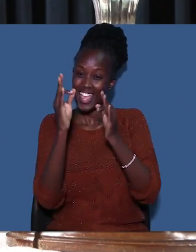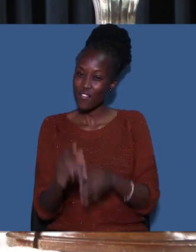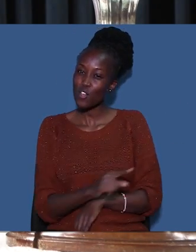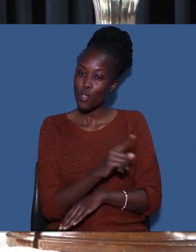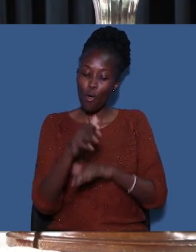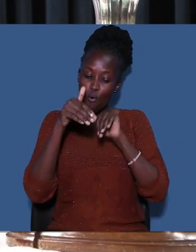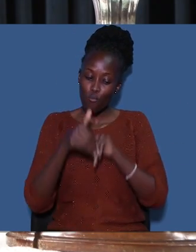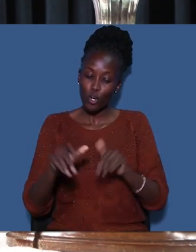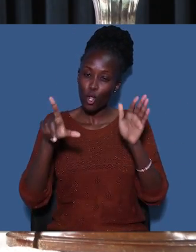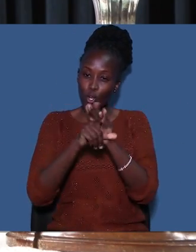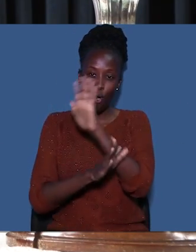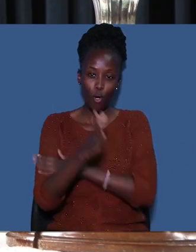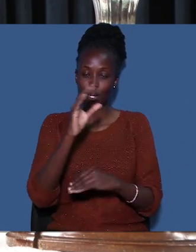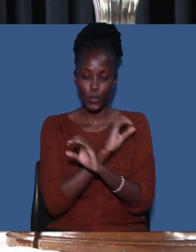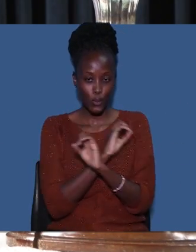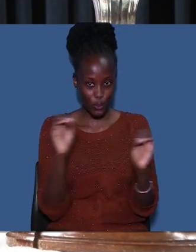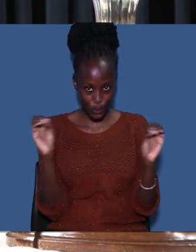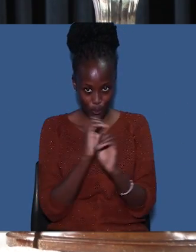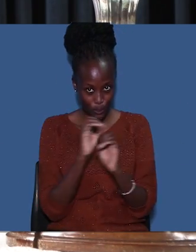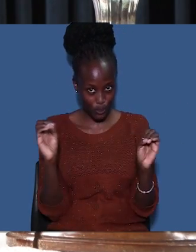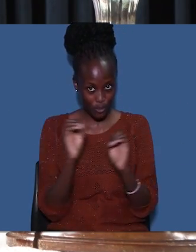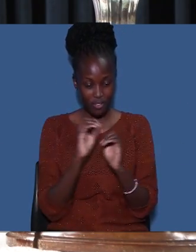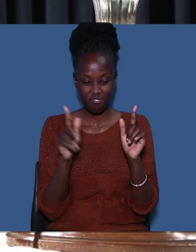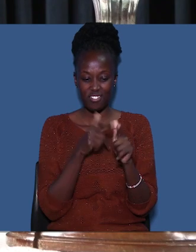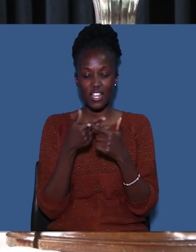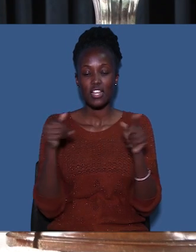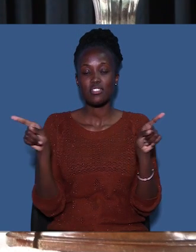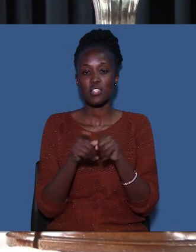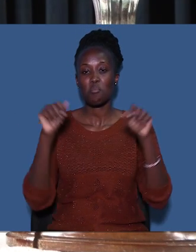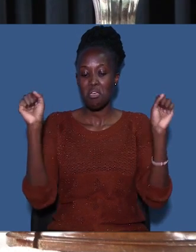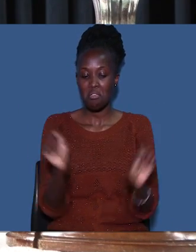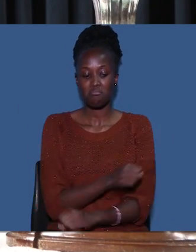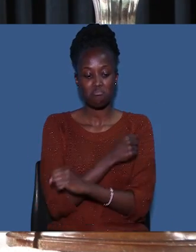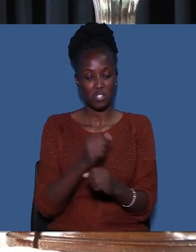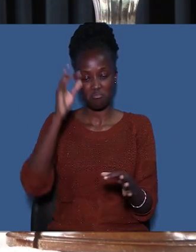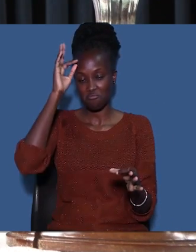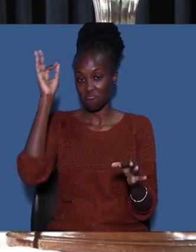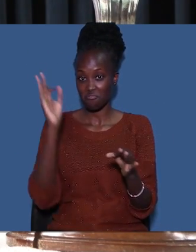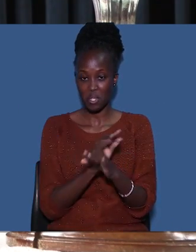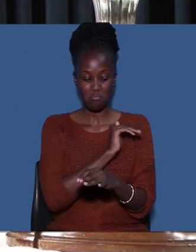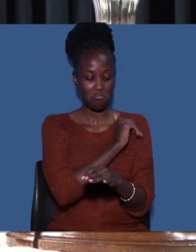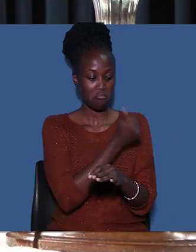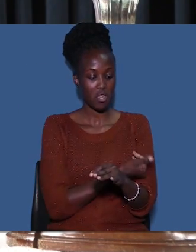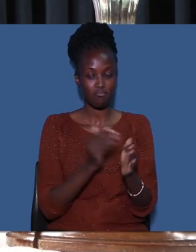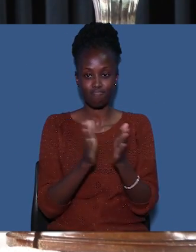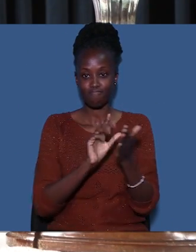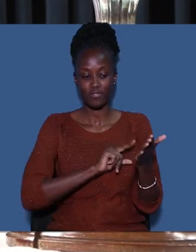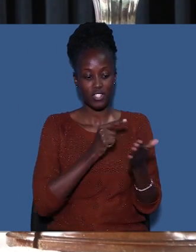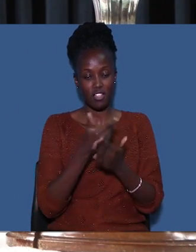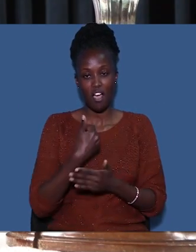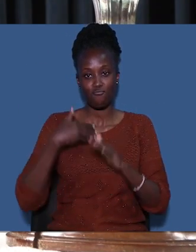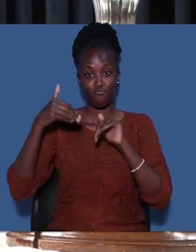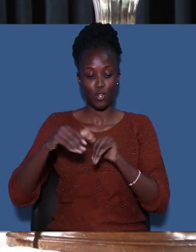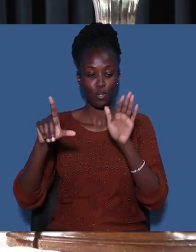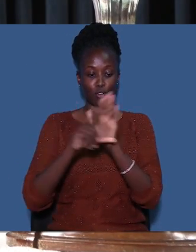uphold the laws of God as Jesus Christ did, we will not have the faith, power, and grace to uphold the laws of our